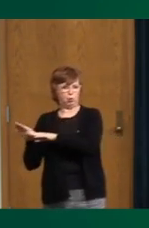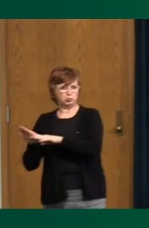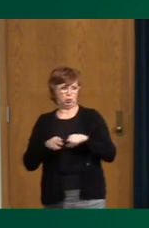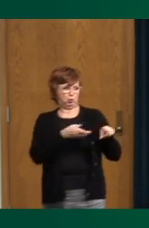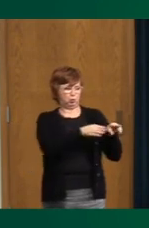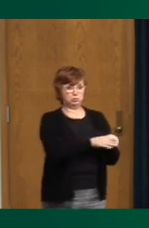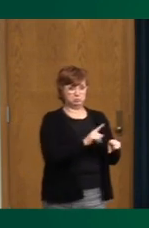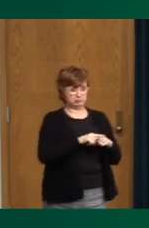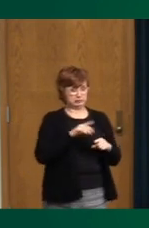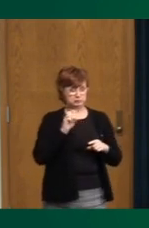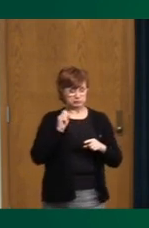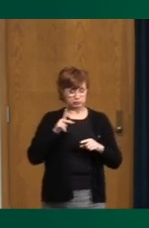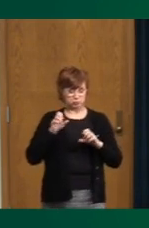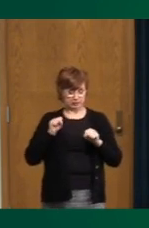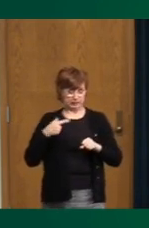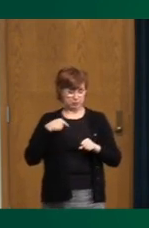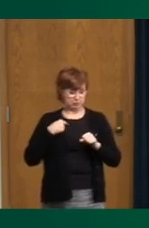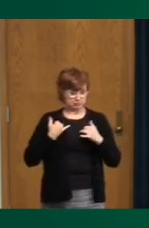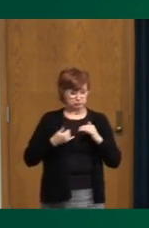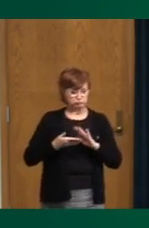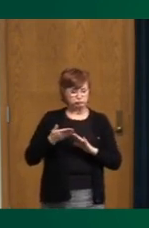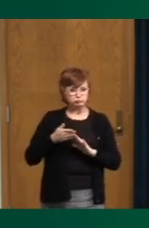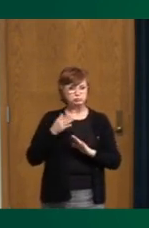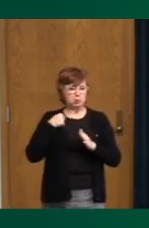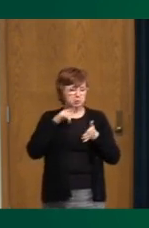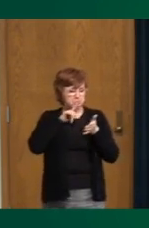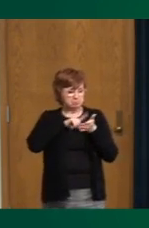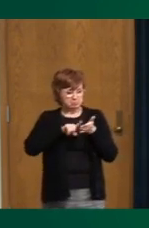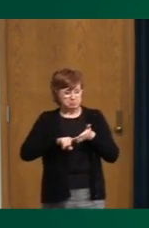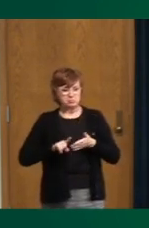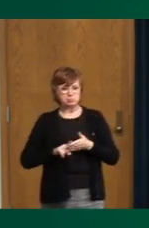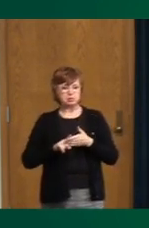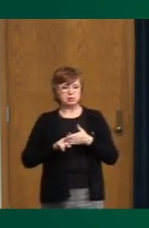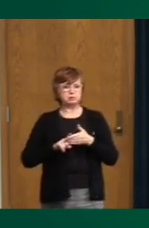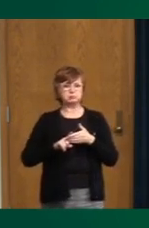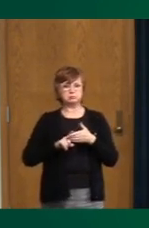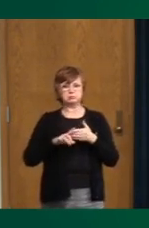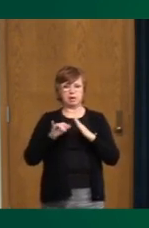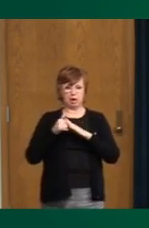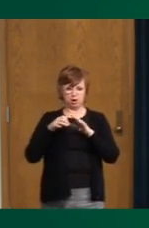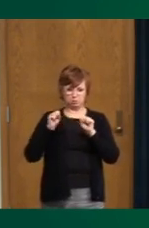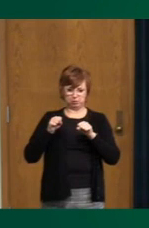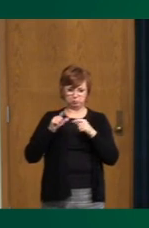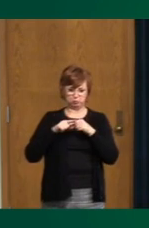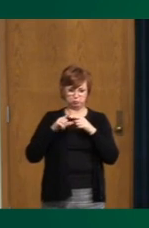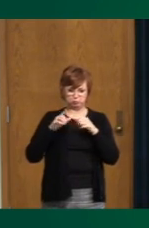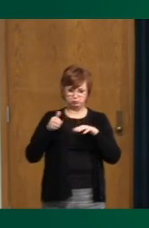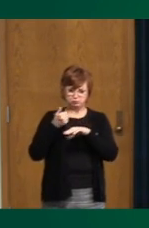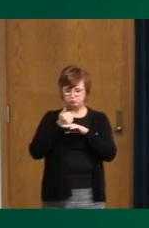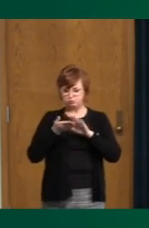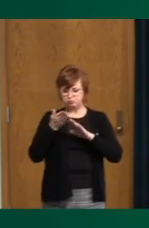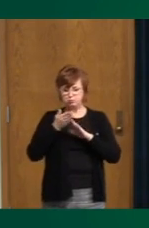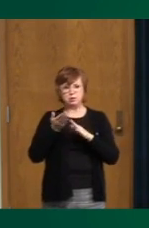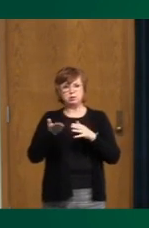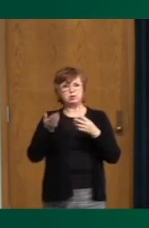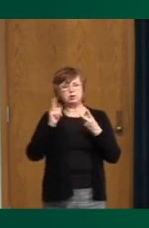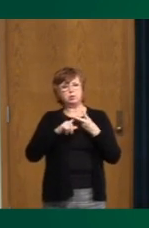there a way for us to even tighten up and do these things more safely? Is there an opportunity for us to look at